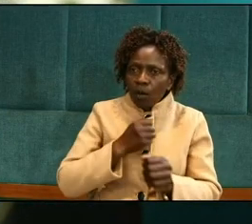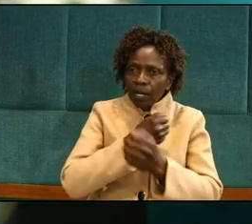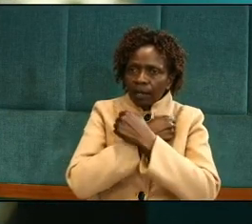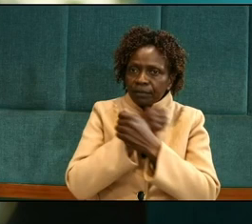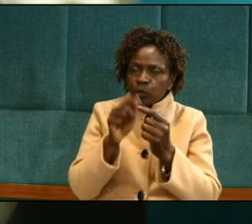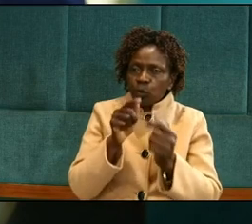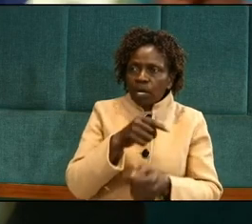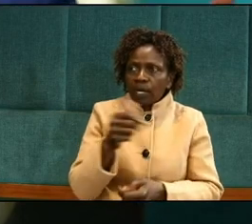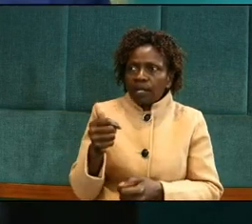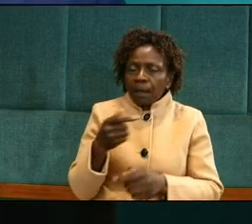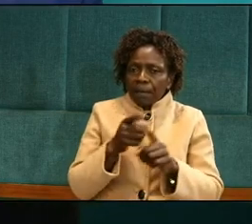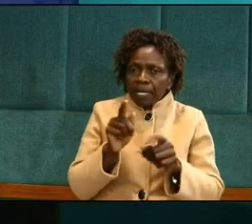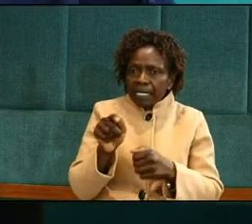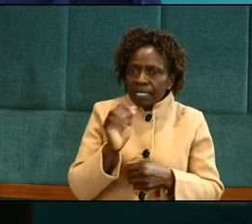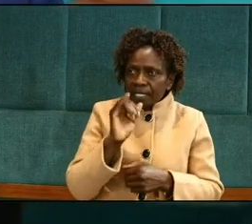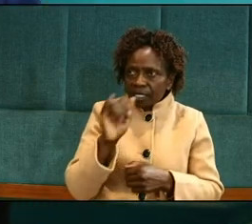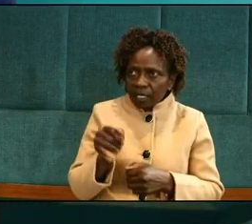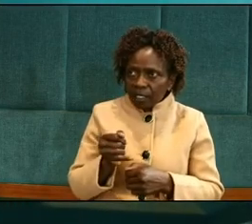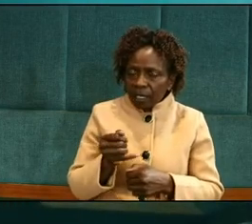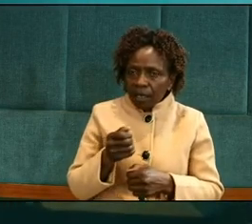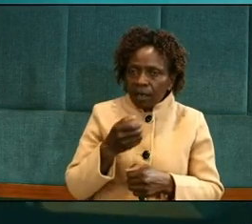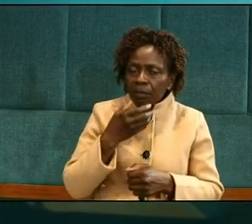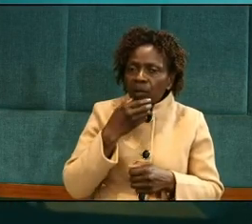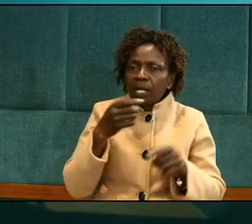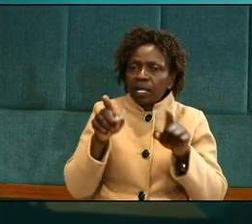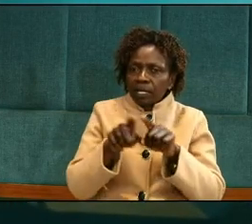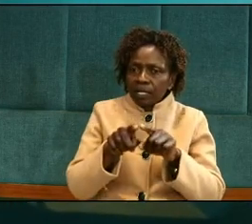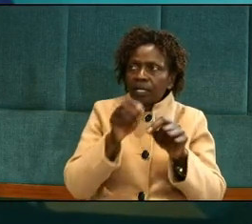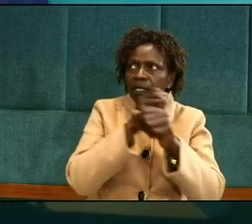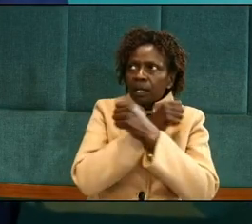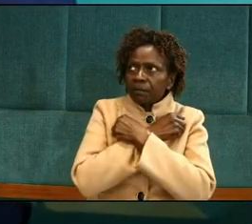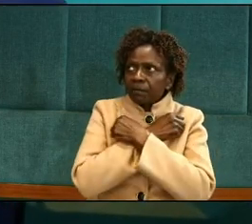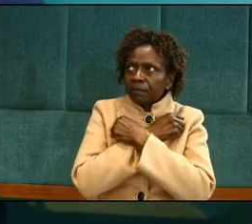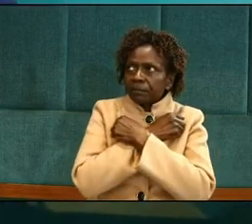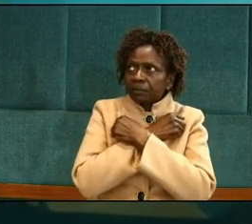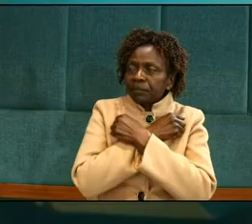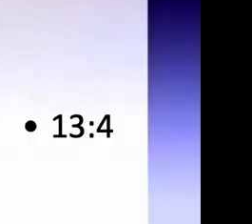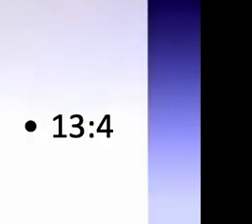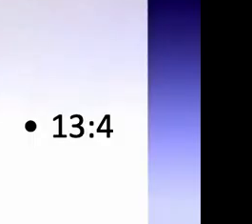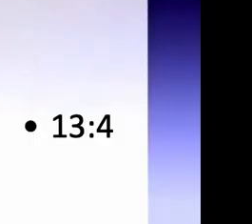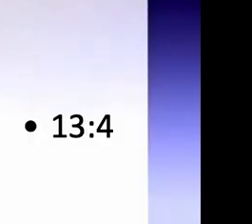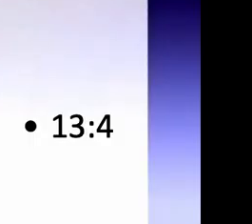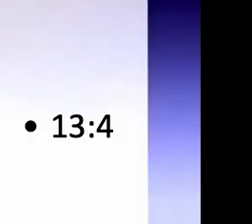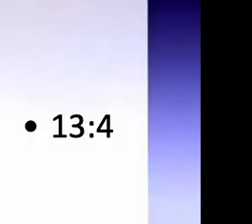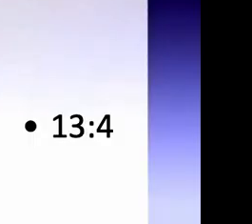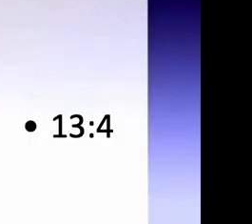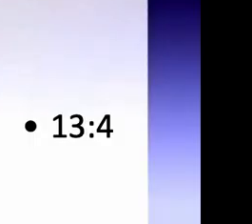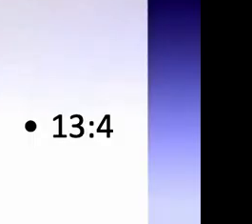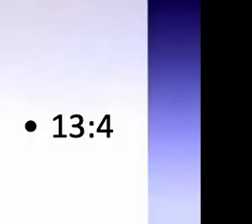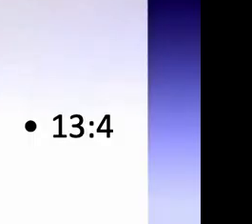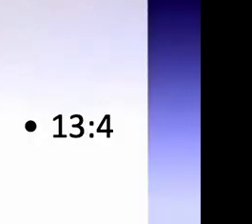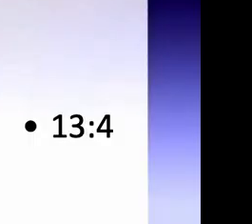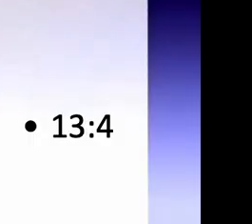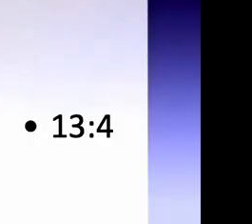love for one another. But that is just brotherly love. In chapter 13 and verse 2,